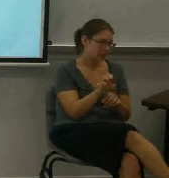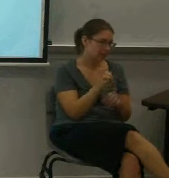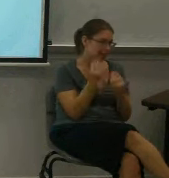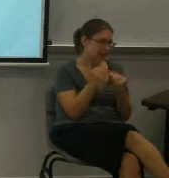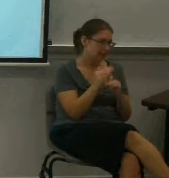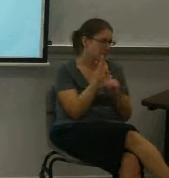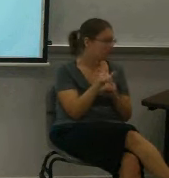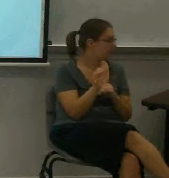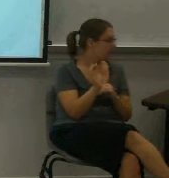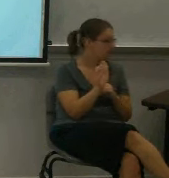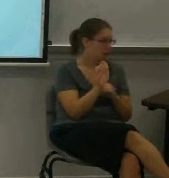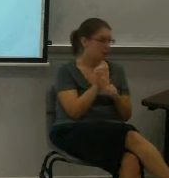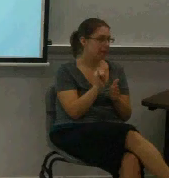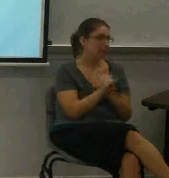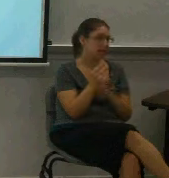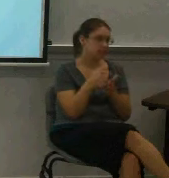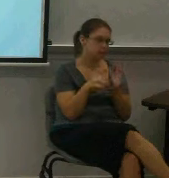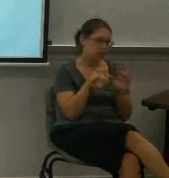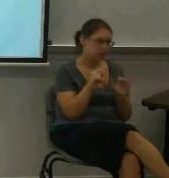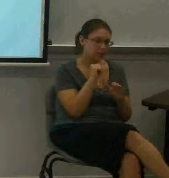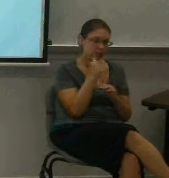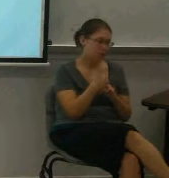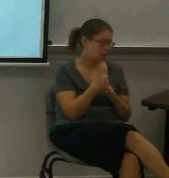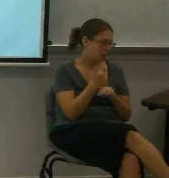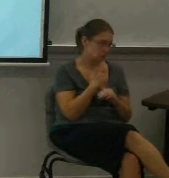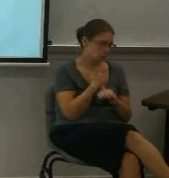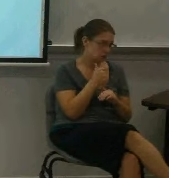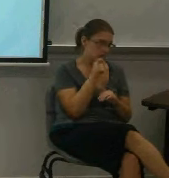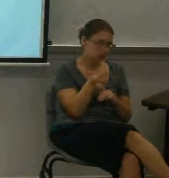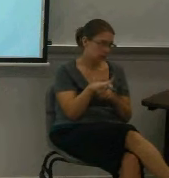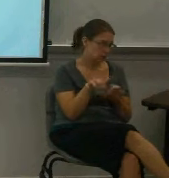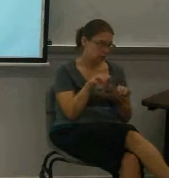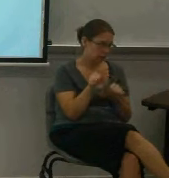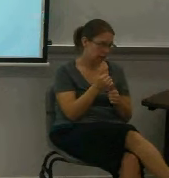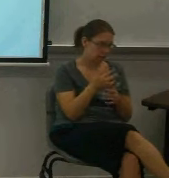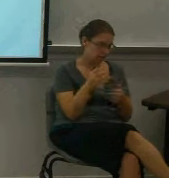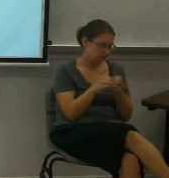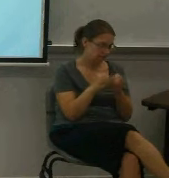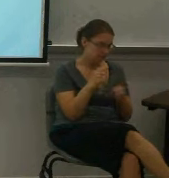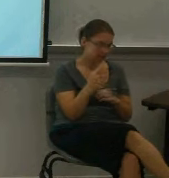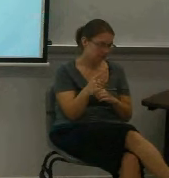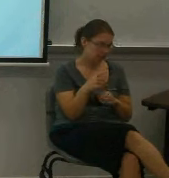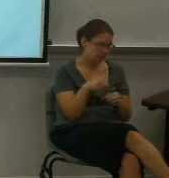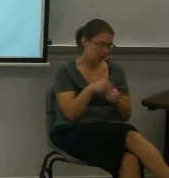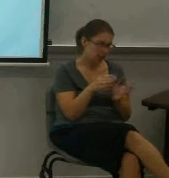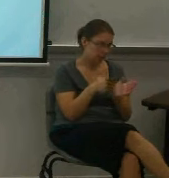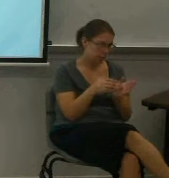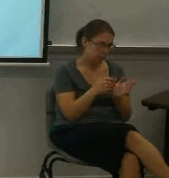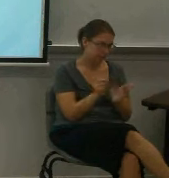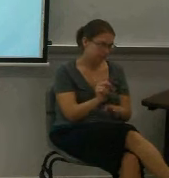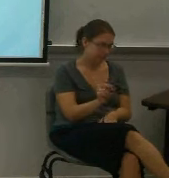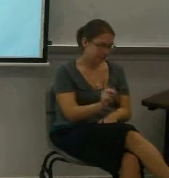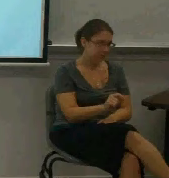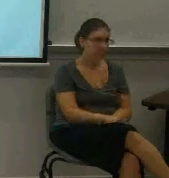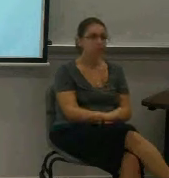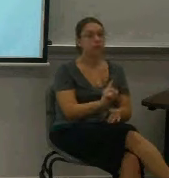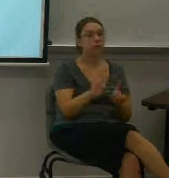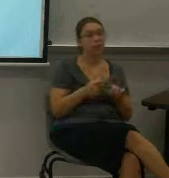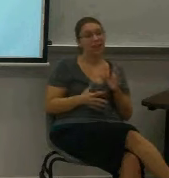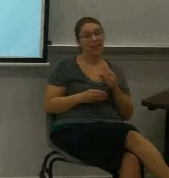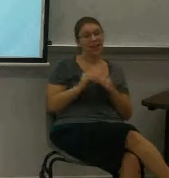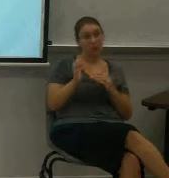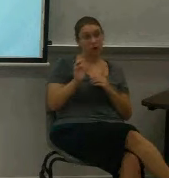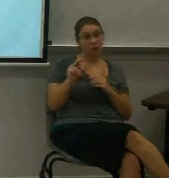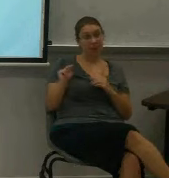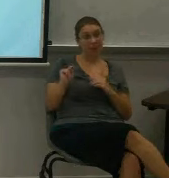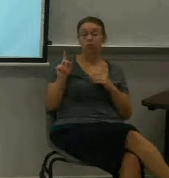carbon. And that's what's doing it. It's not our fault. We don't have to do anything about the phosphate in the detergents. When he added carbon